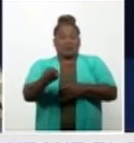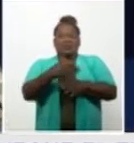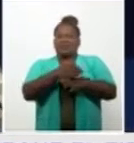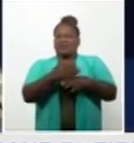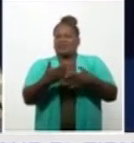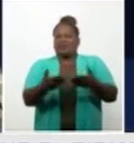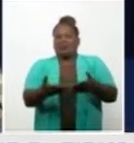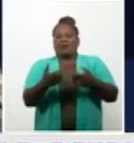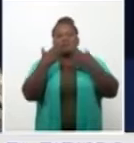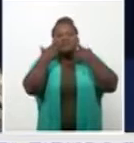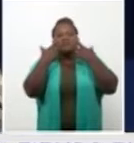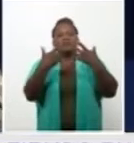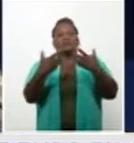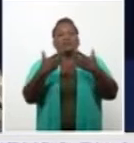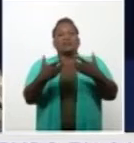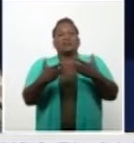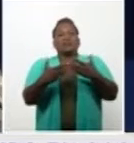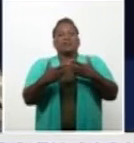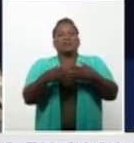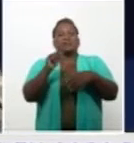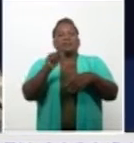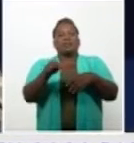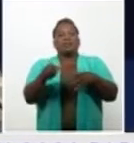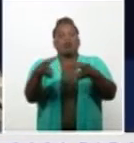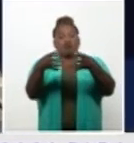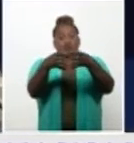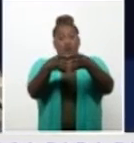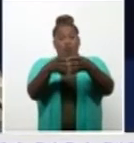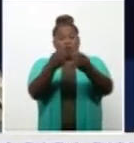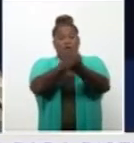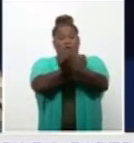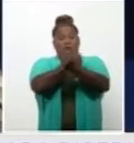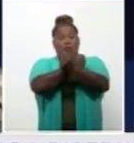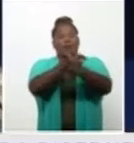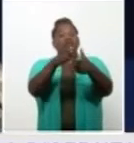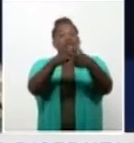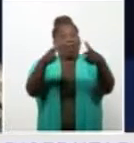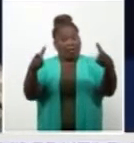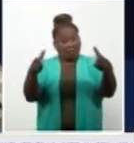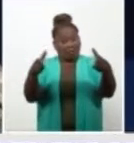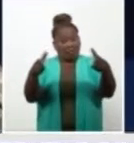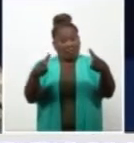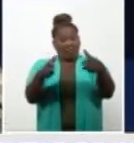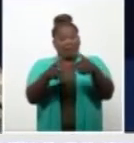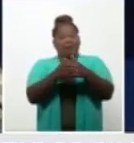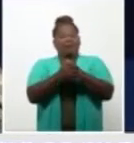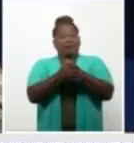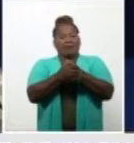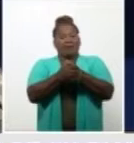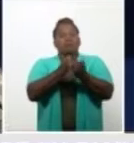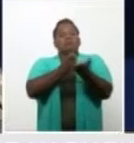1,849 people, and this is a testimony of the great importance of this risk group.